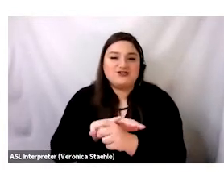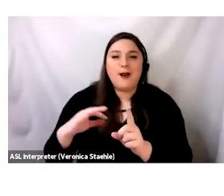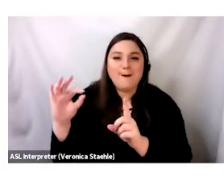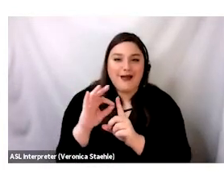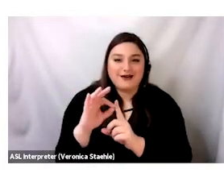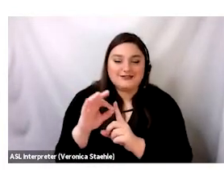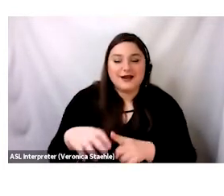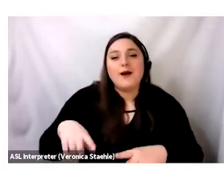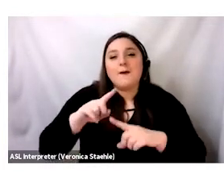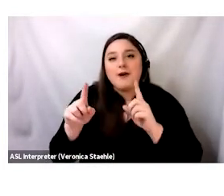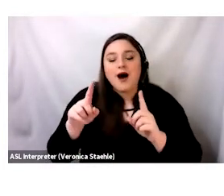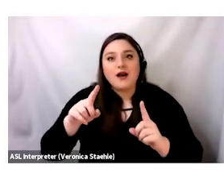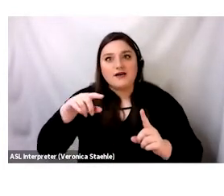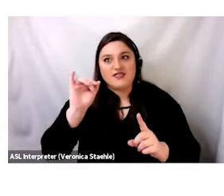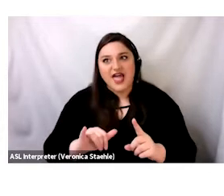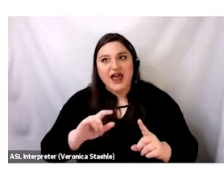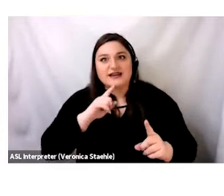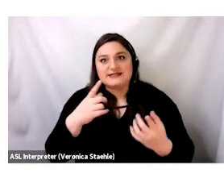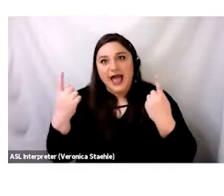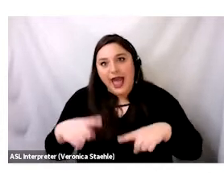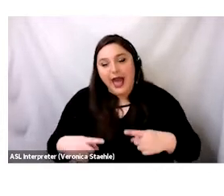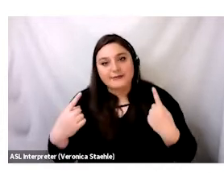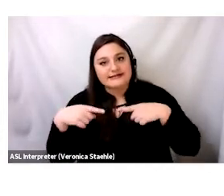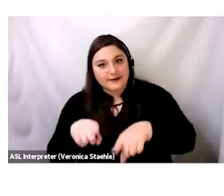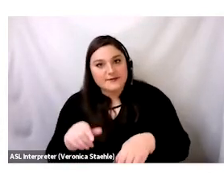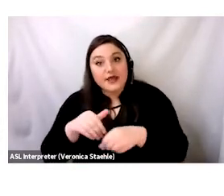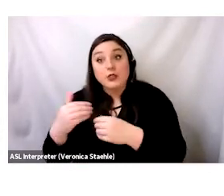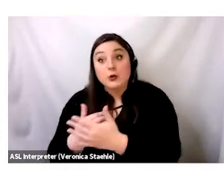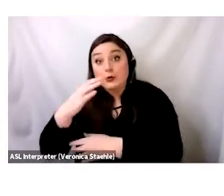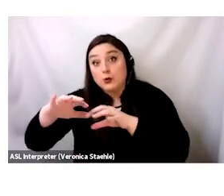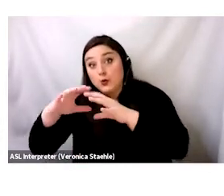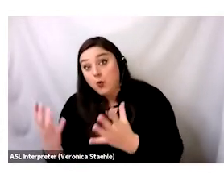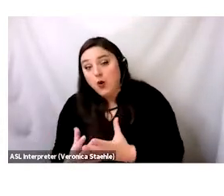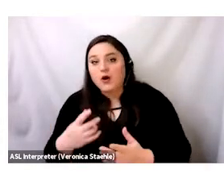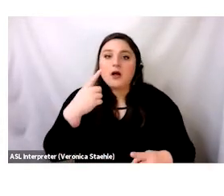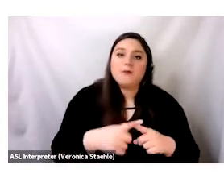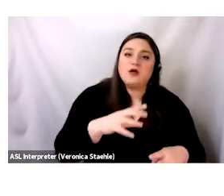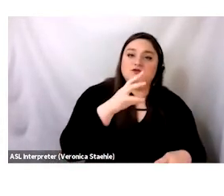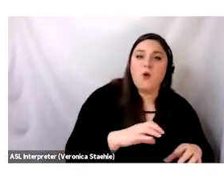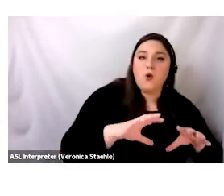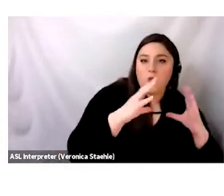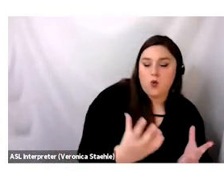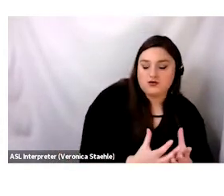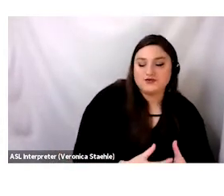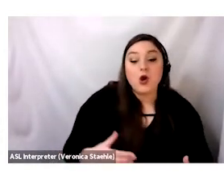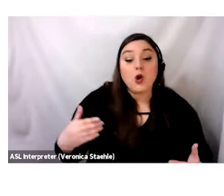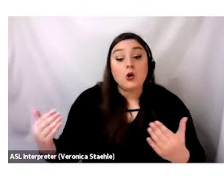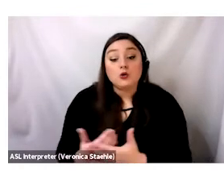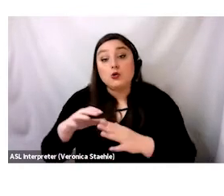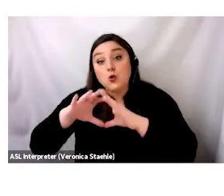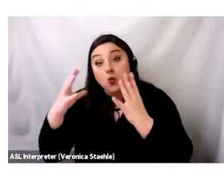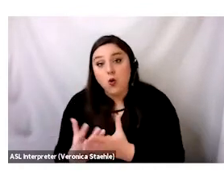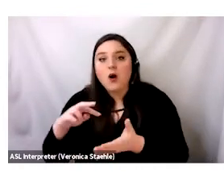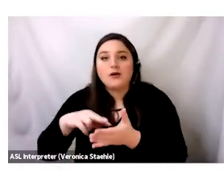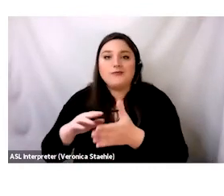was domesticated independently and simultaneously in both the New World and the Old World. And in this case, the New World is the